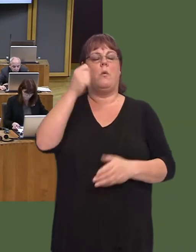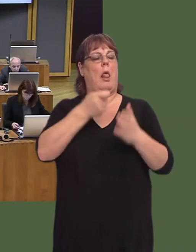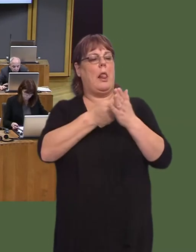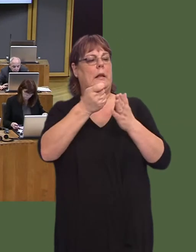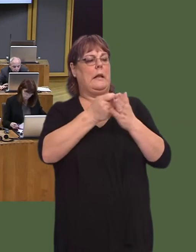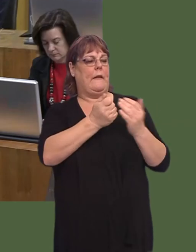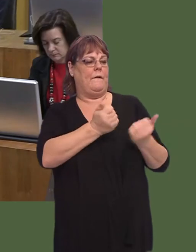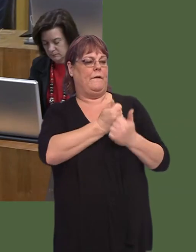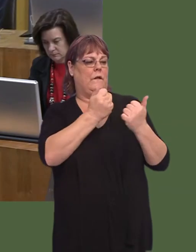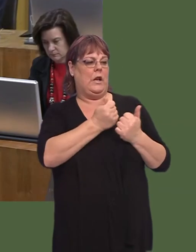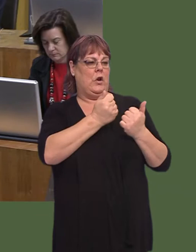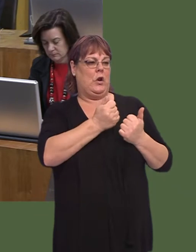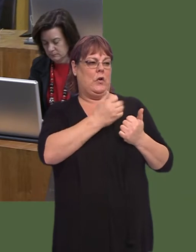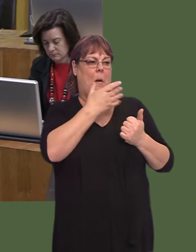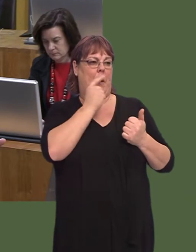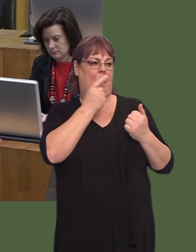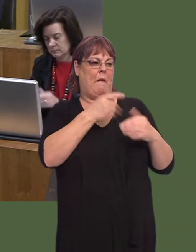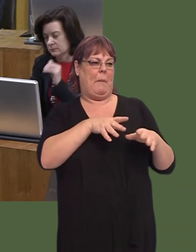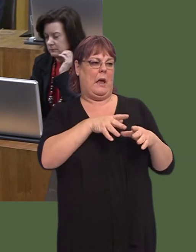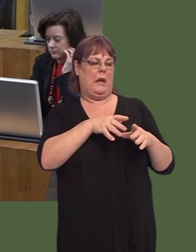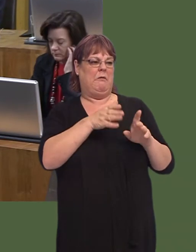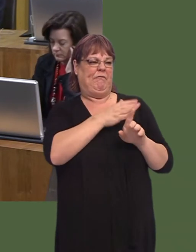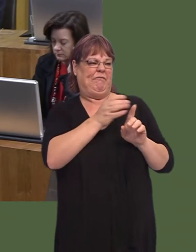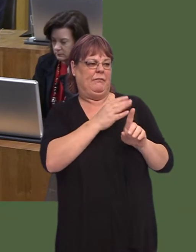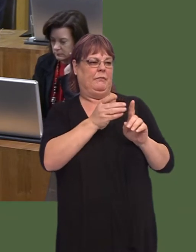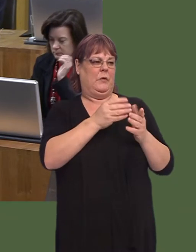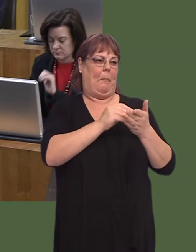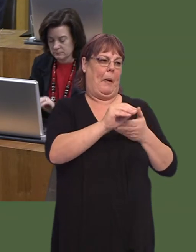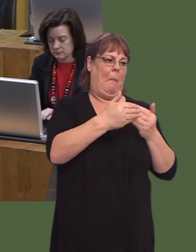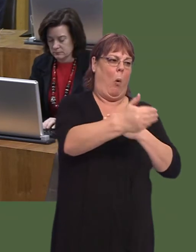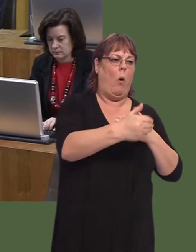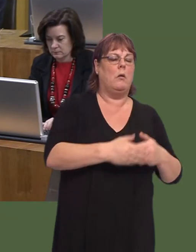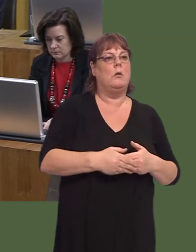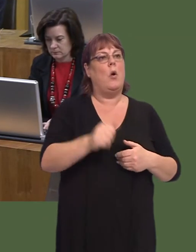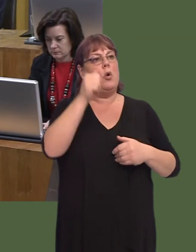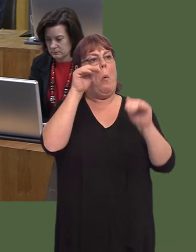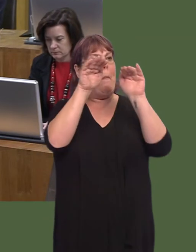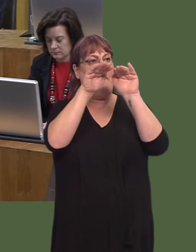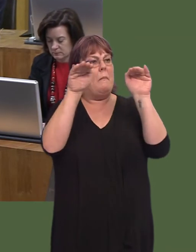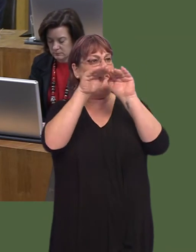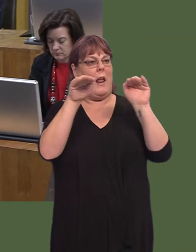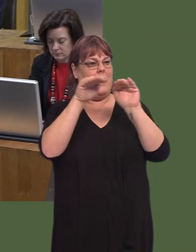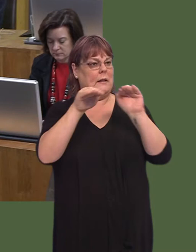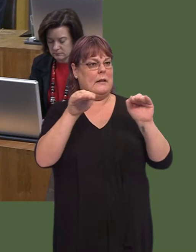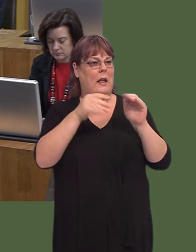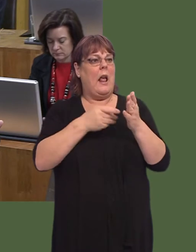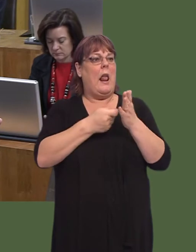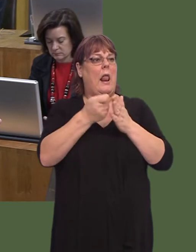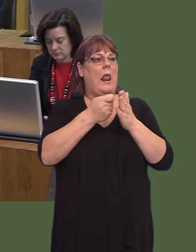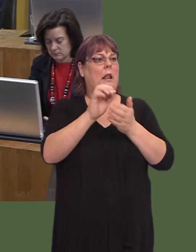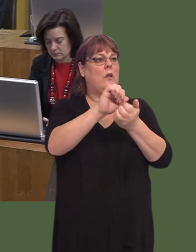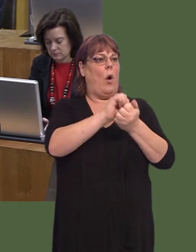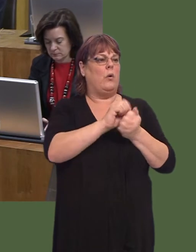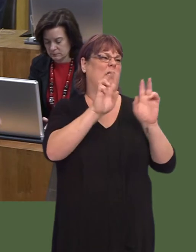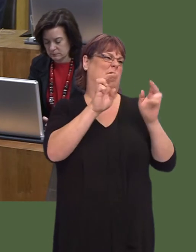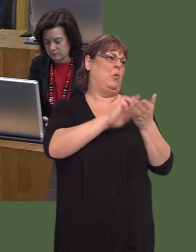have come to an end. Of course, there are some areas, as my friend will know, such as apartments and flats, where leasehold tends to be something